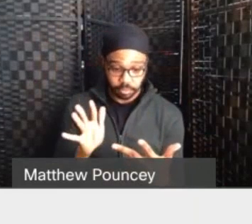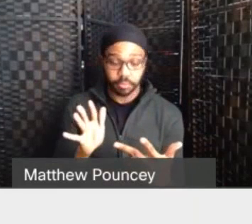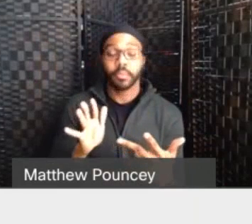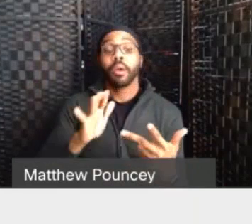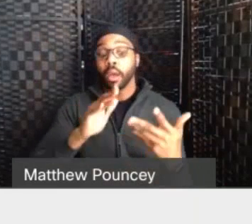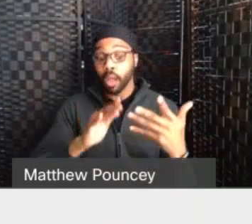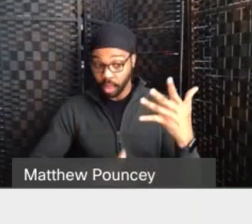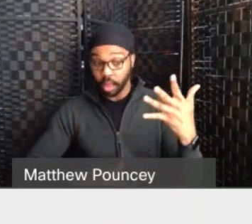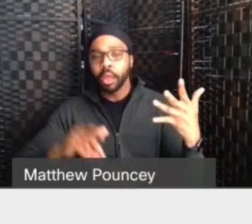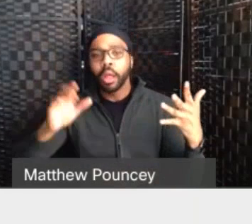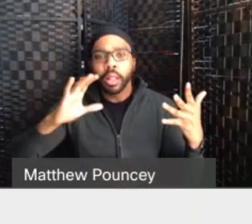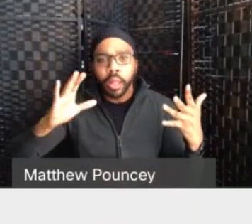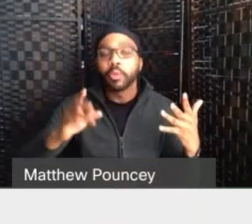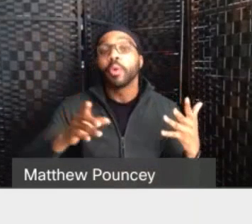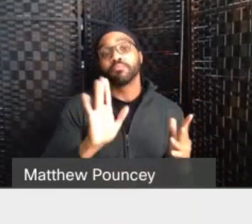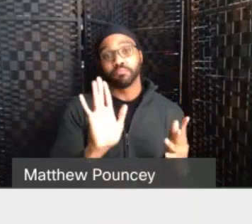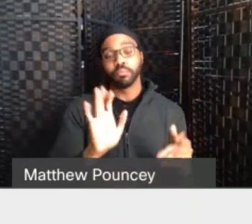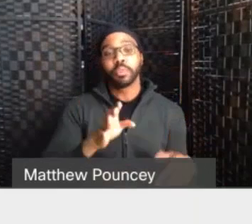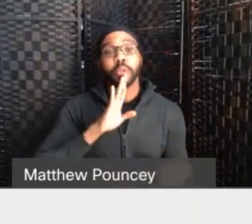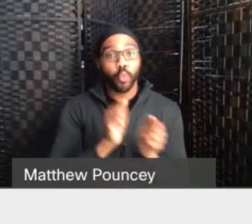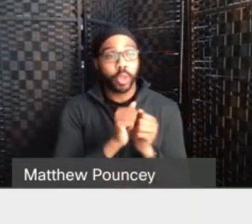speaking with the director of nursing in the various